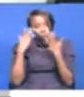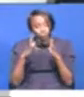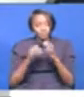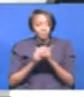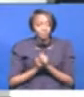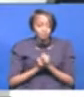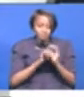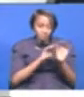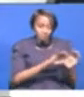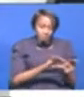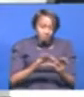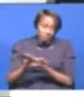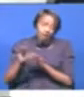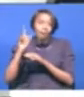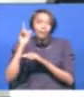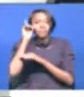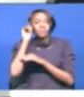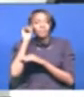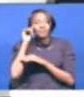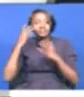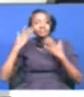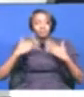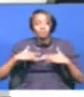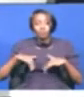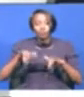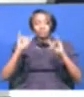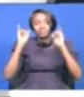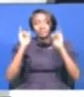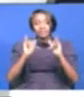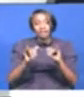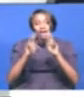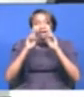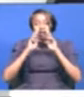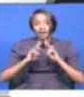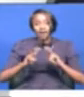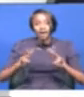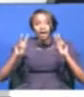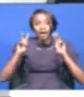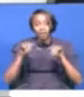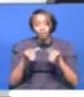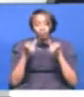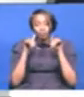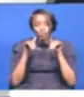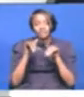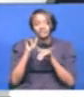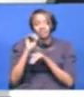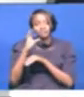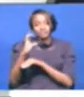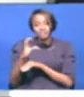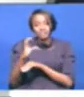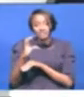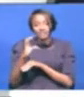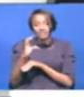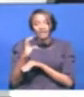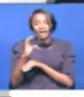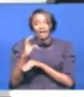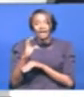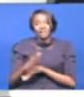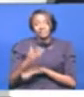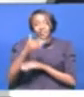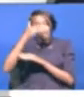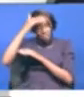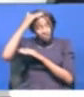Mombasa residents have continued to stay calm as they await the Independent Electoral and Boundaries Commission Chairman Wafula